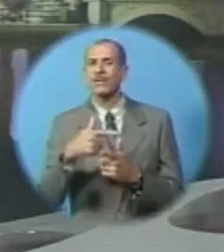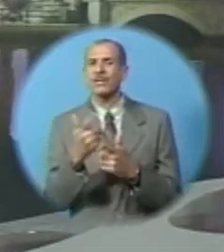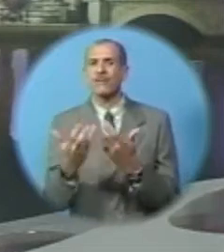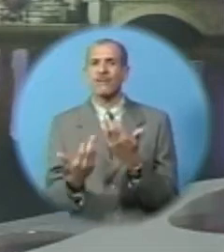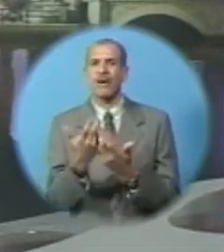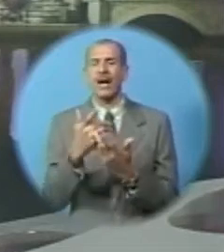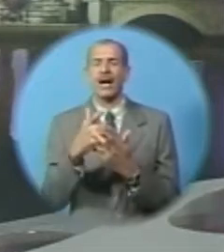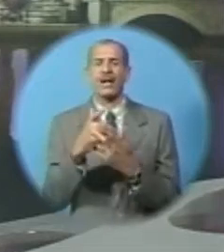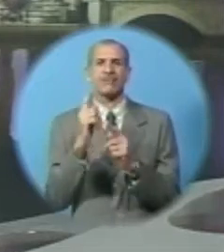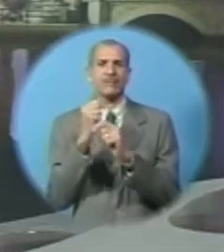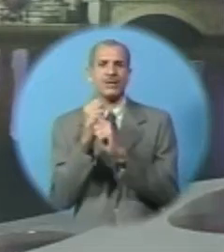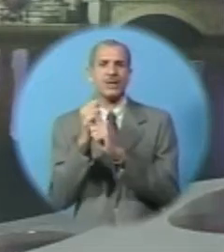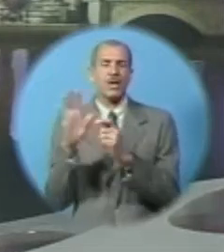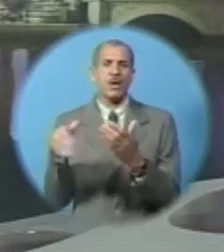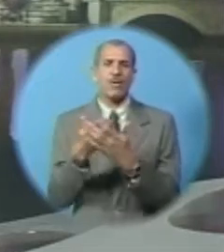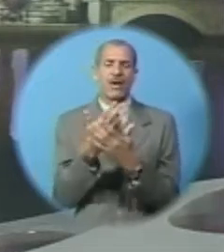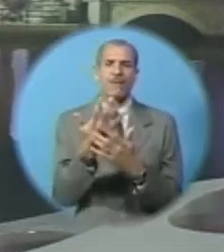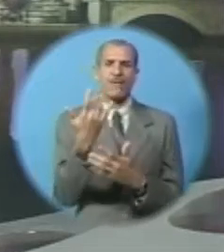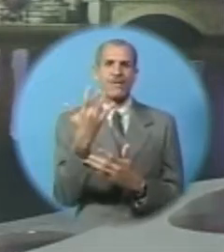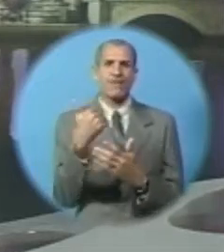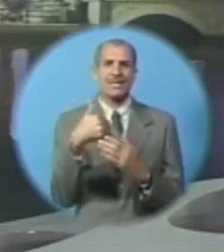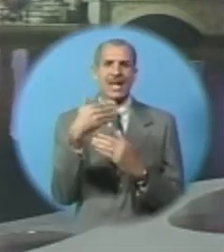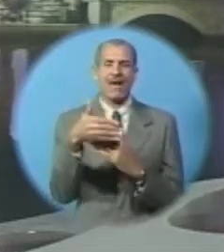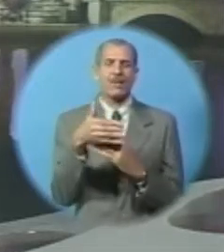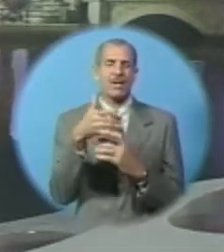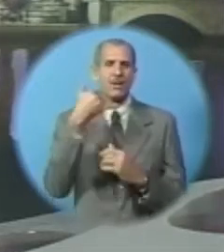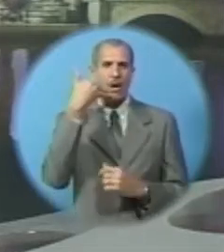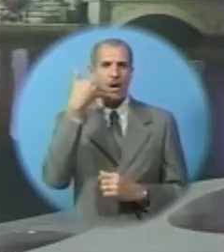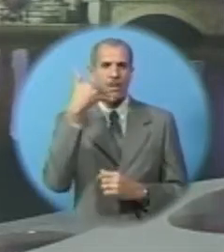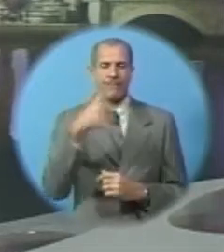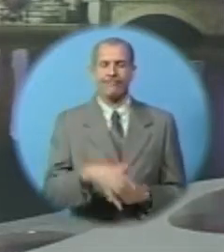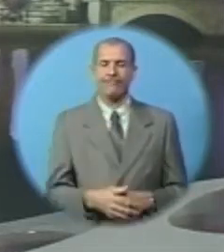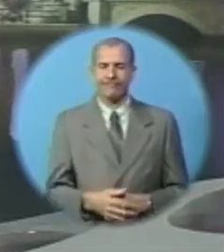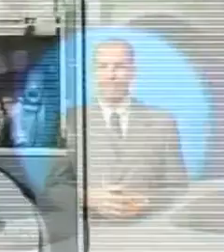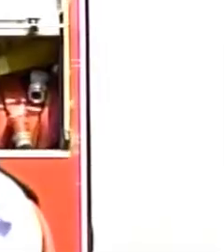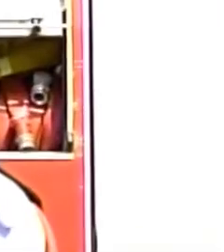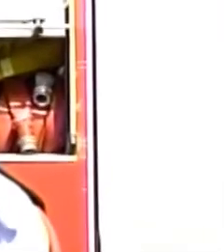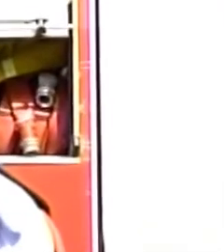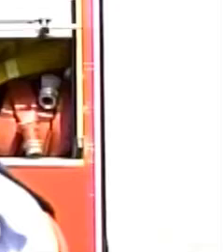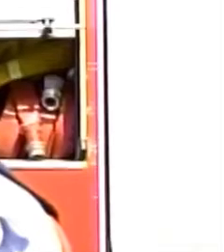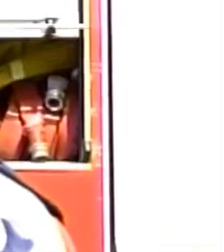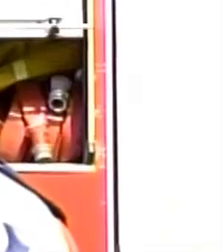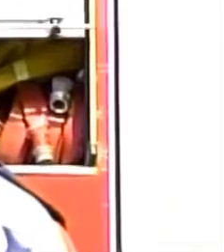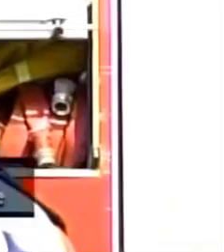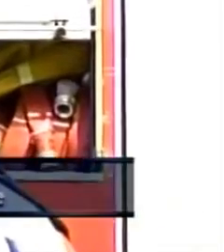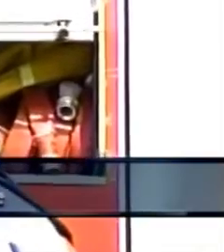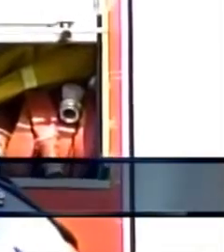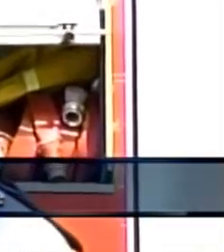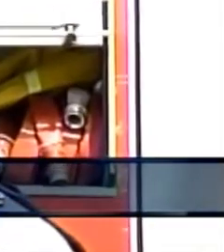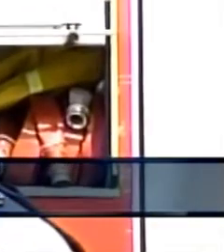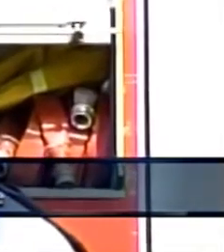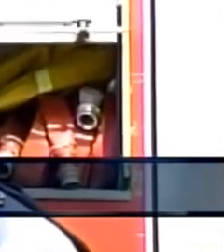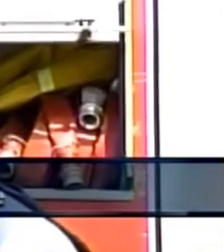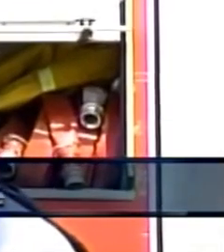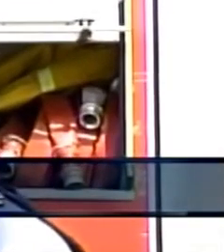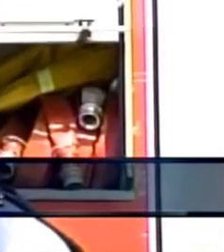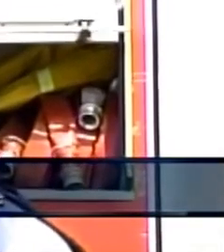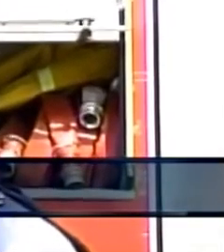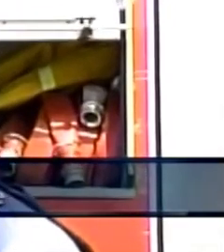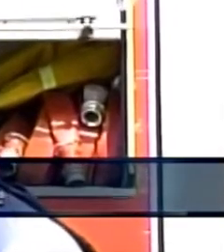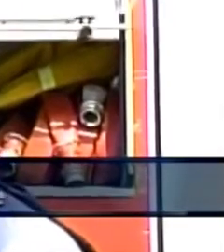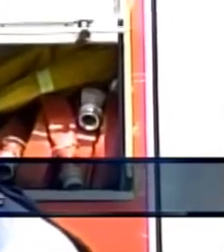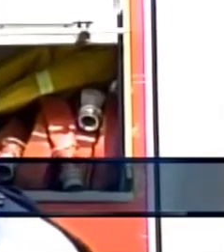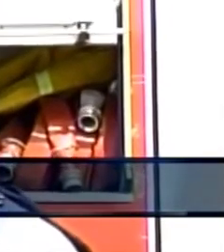the scene 15 minutes after receiving the call. When the guys got here, the house was well engulfed.